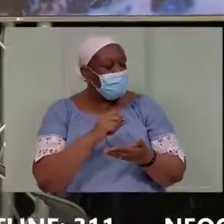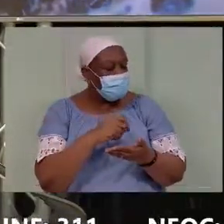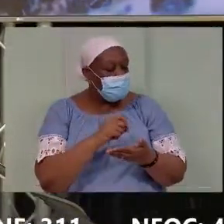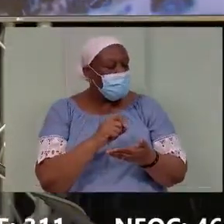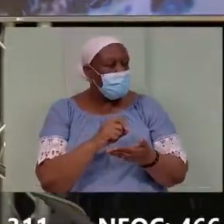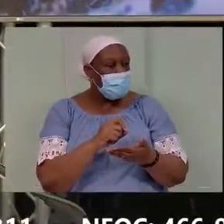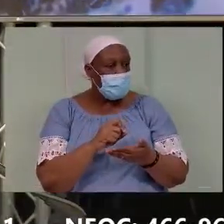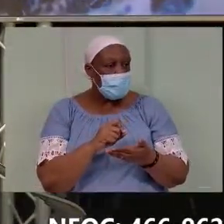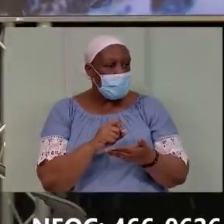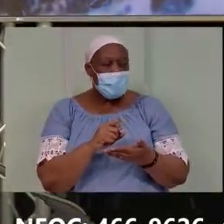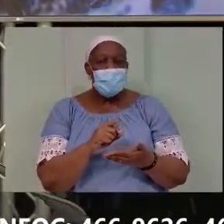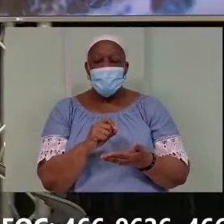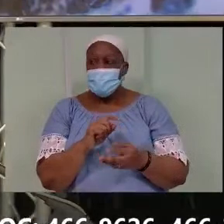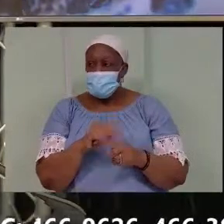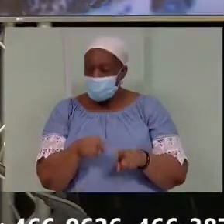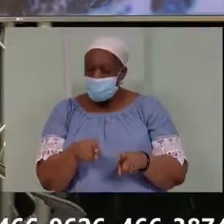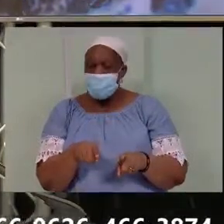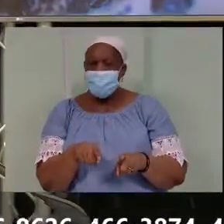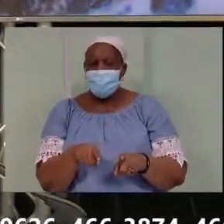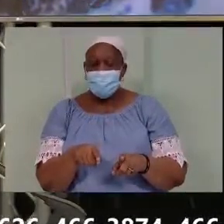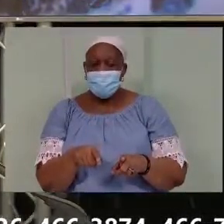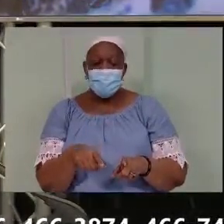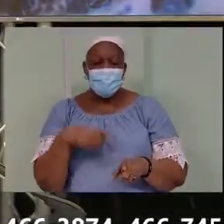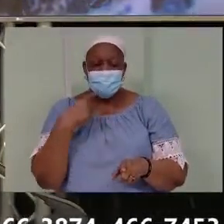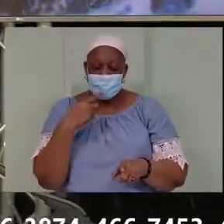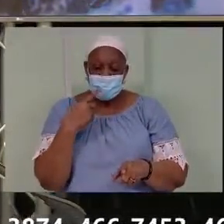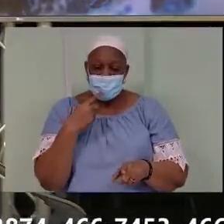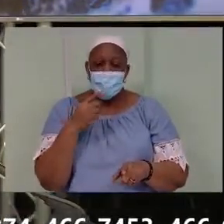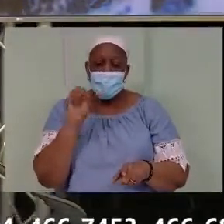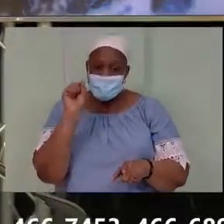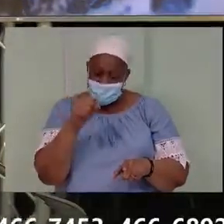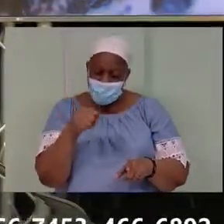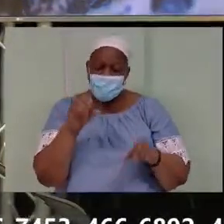Williams? In terms of the training. The training, yes, the